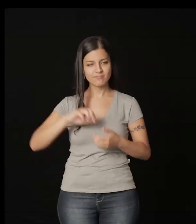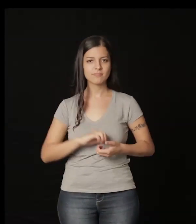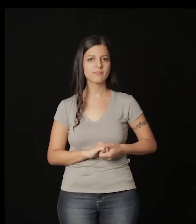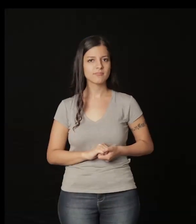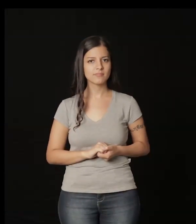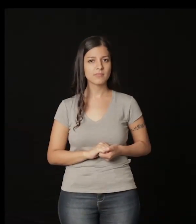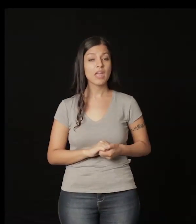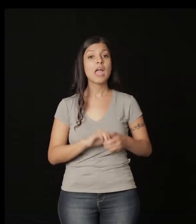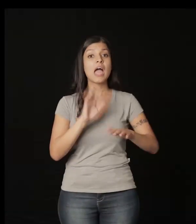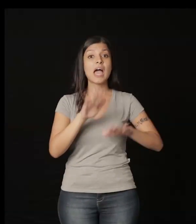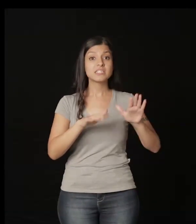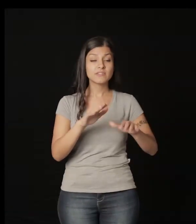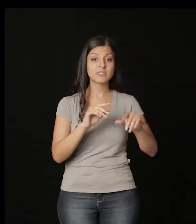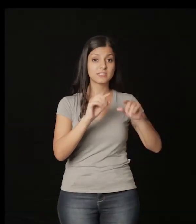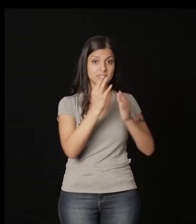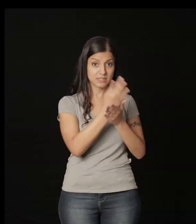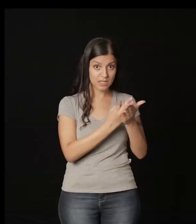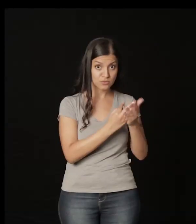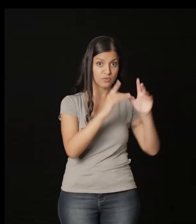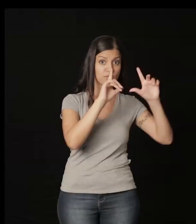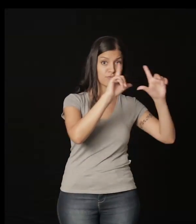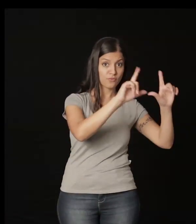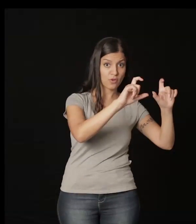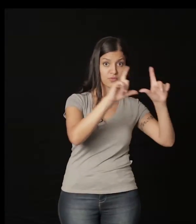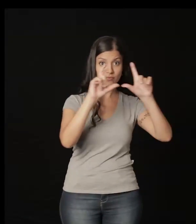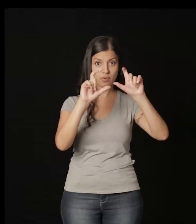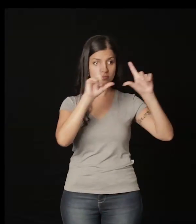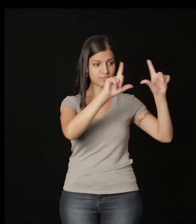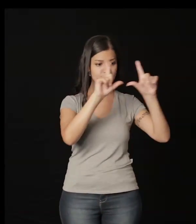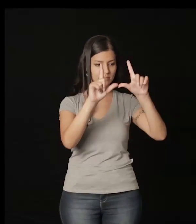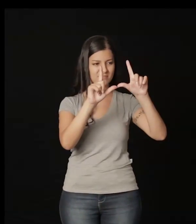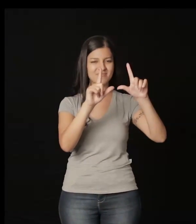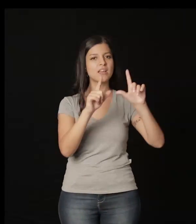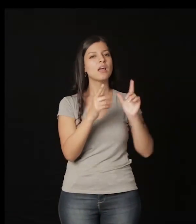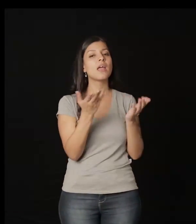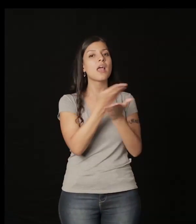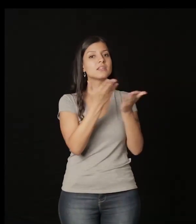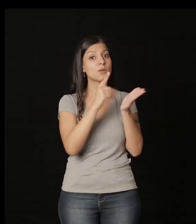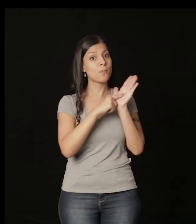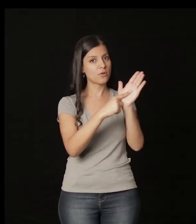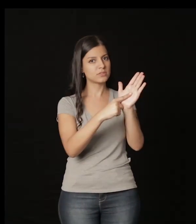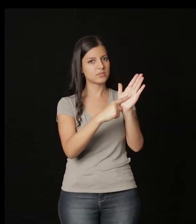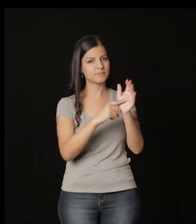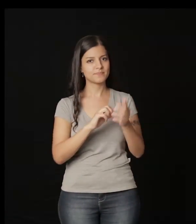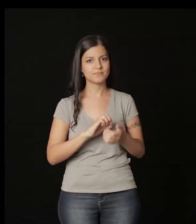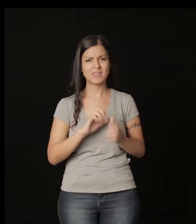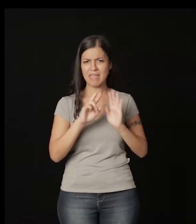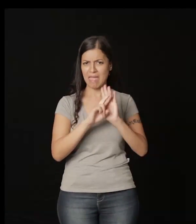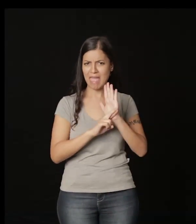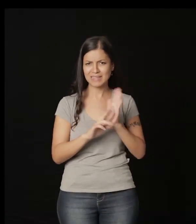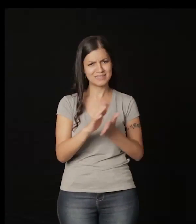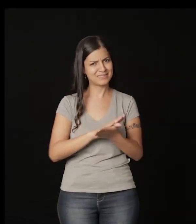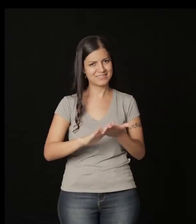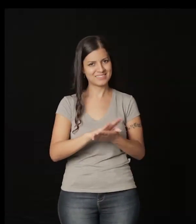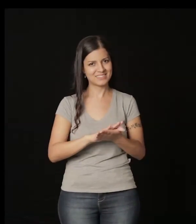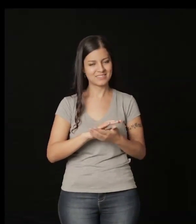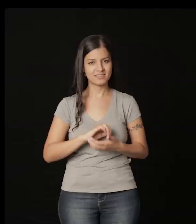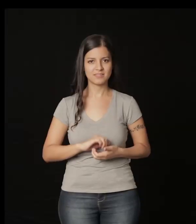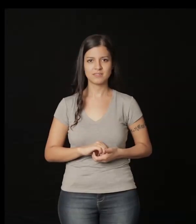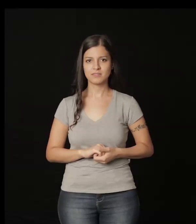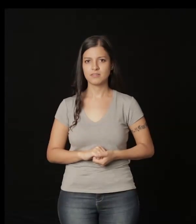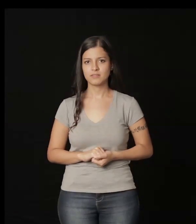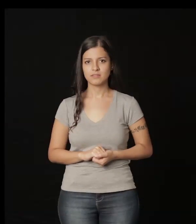of relates these two pictures together. So there isn't a rule, really. But one thing we noticed